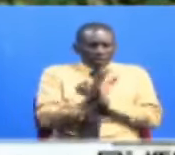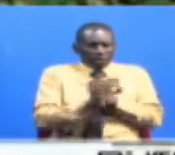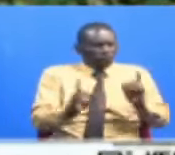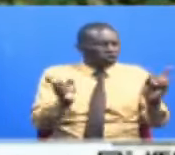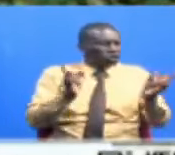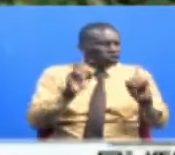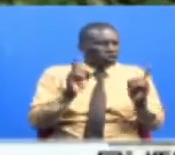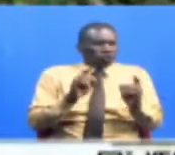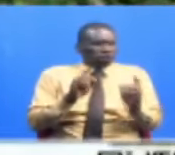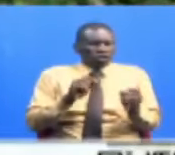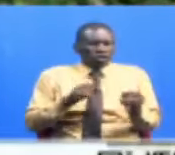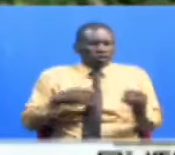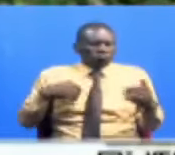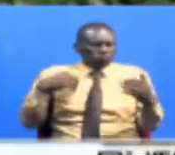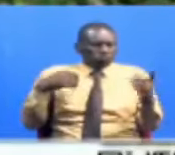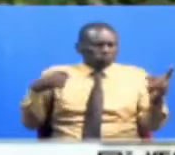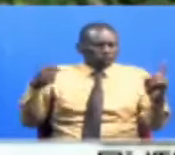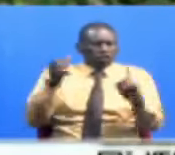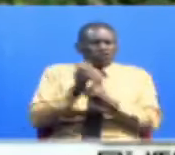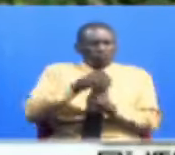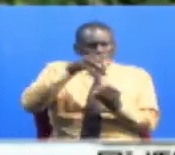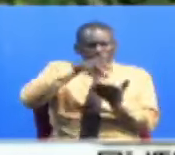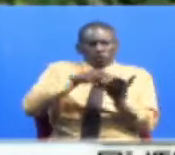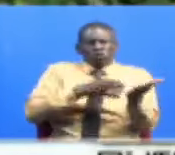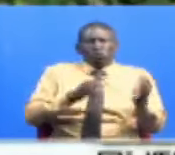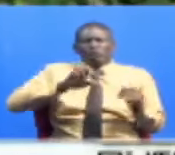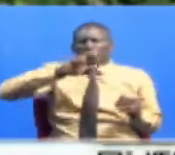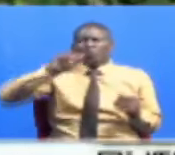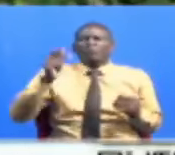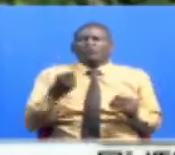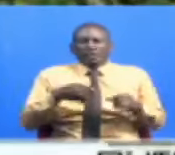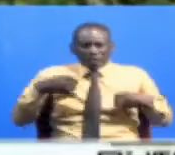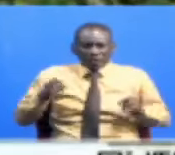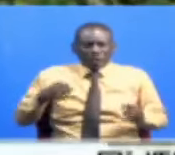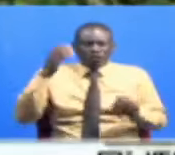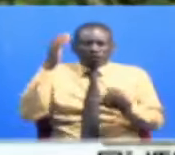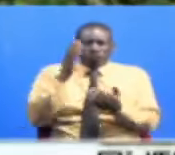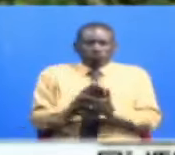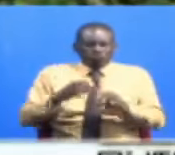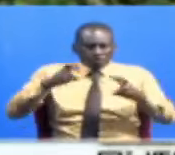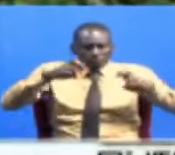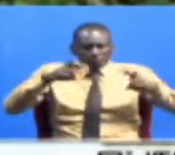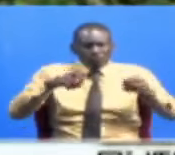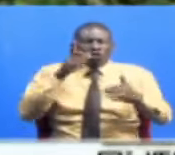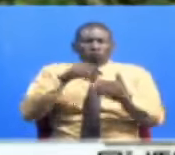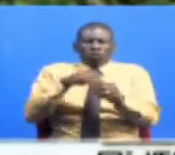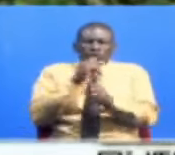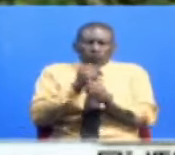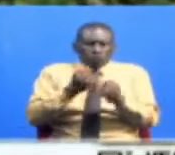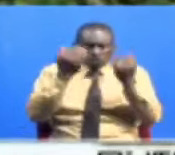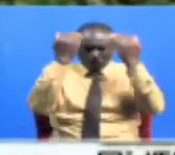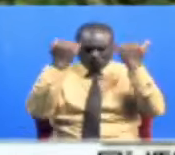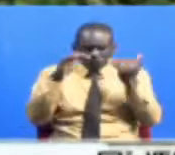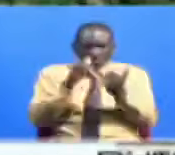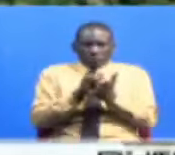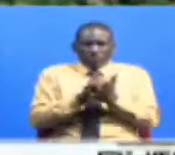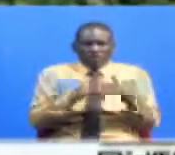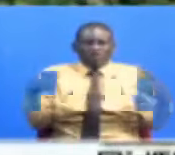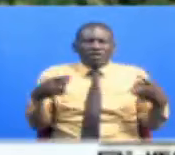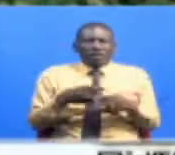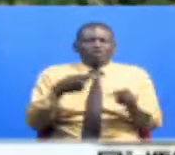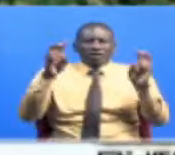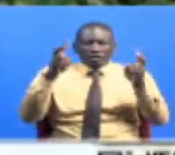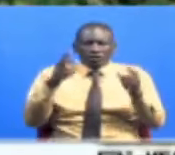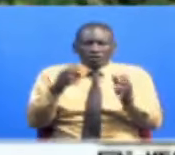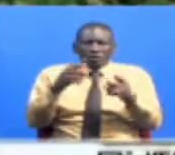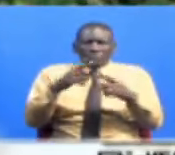not at the place where the president or the leadership is stopping investigations. What happens at the judiciary is a different matter,